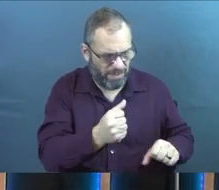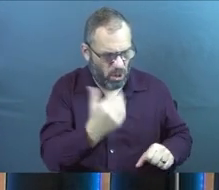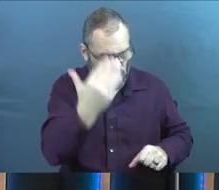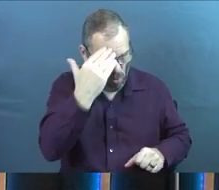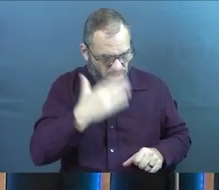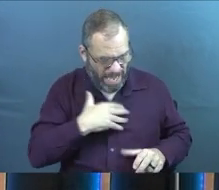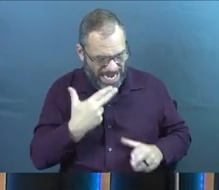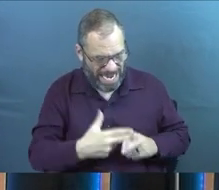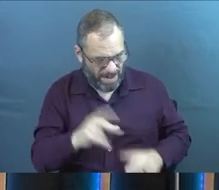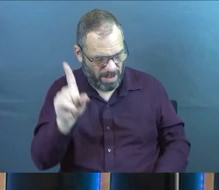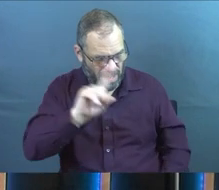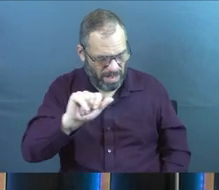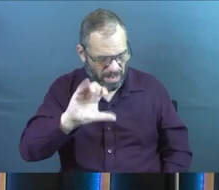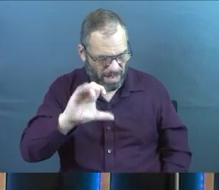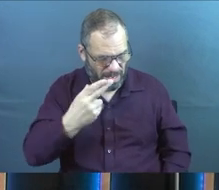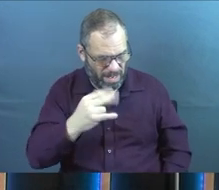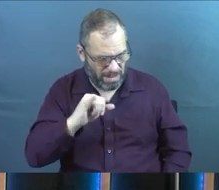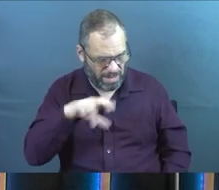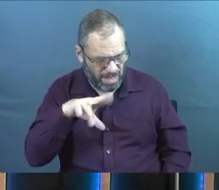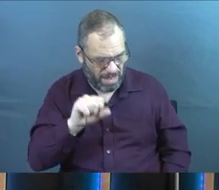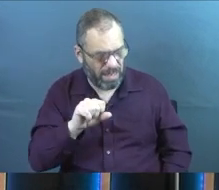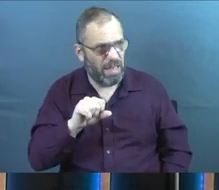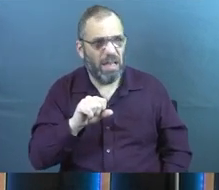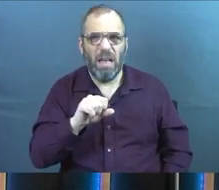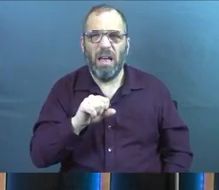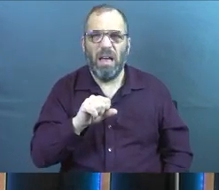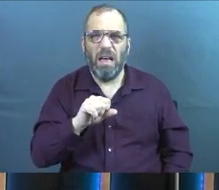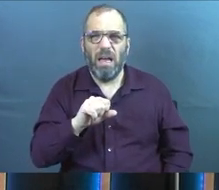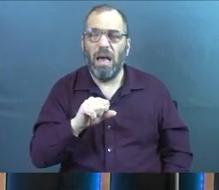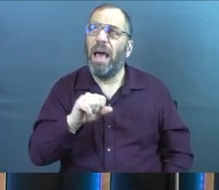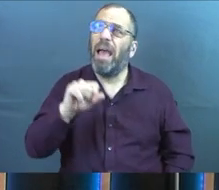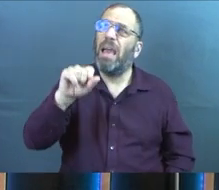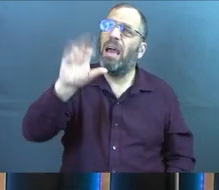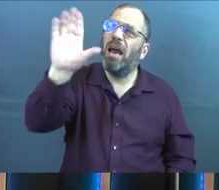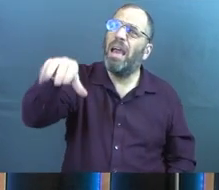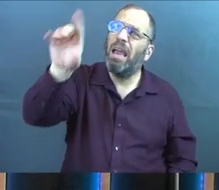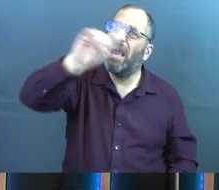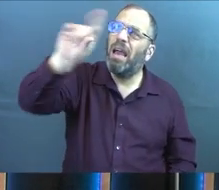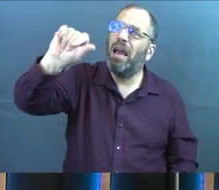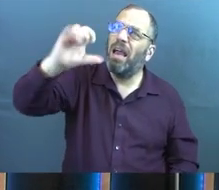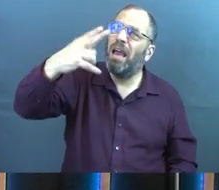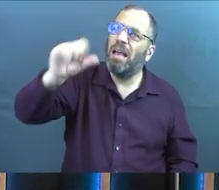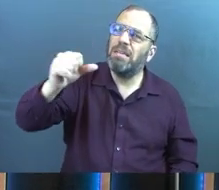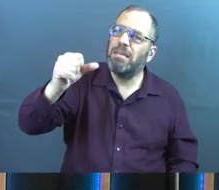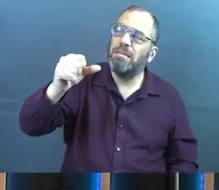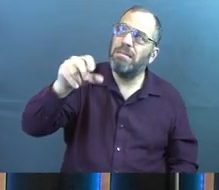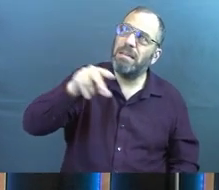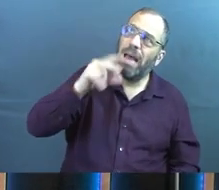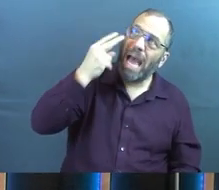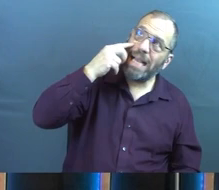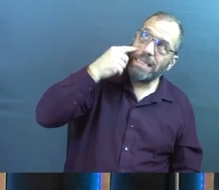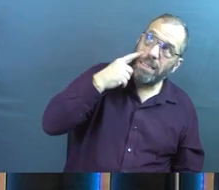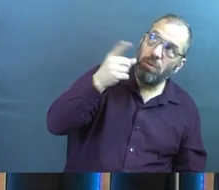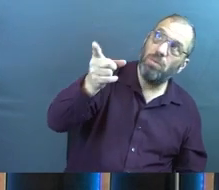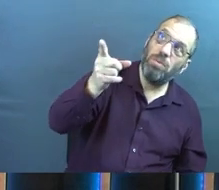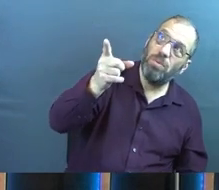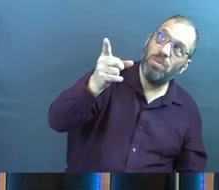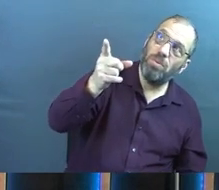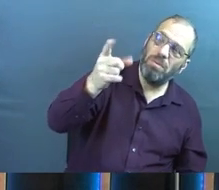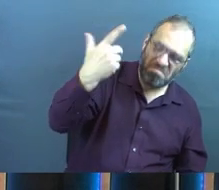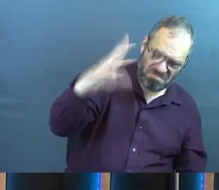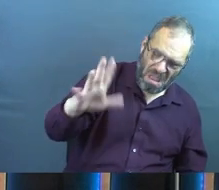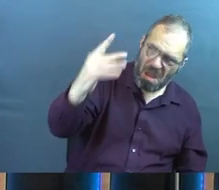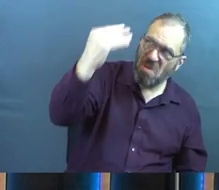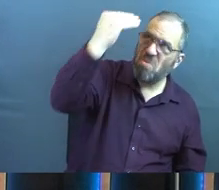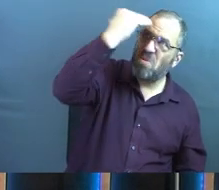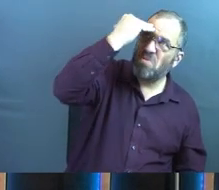name. The Savior said, hey, Zacchaeus, I see you. And I already